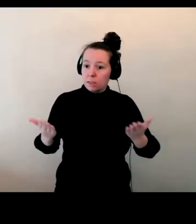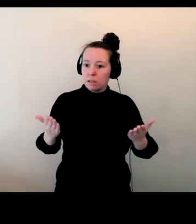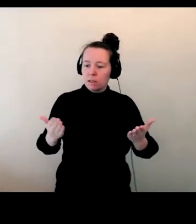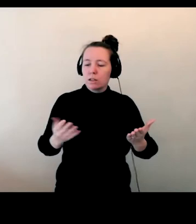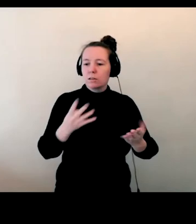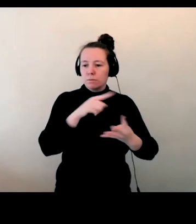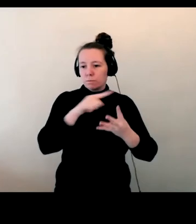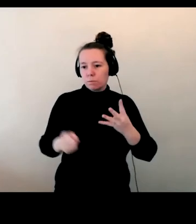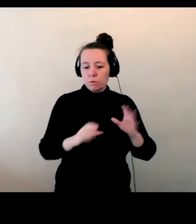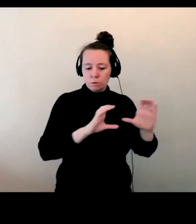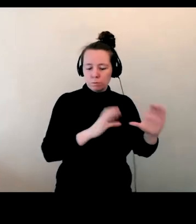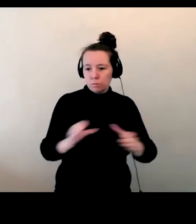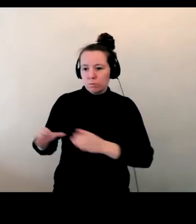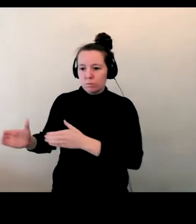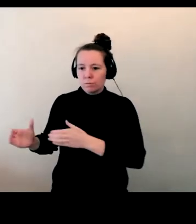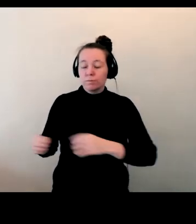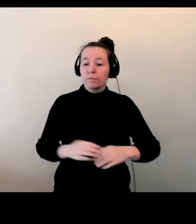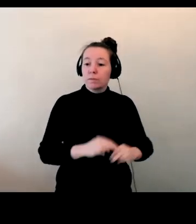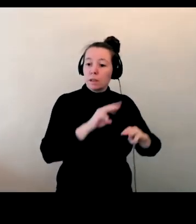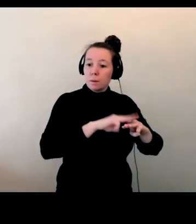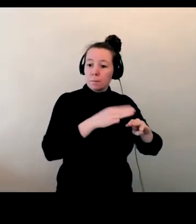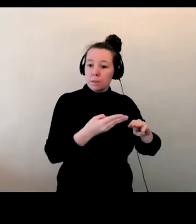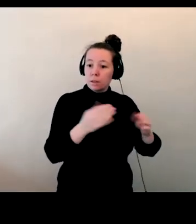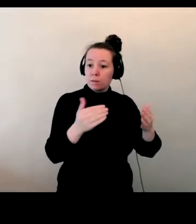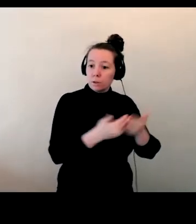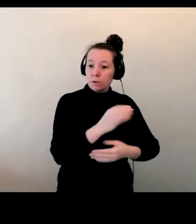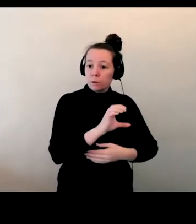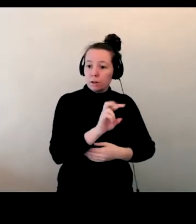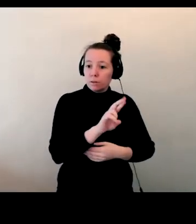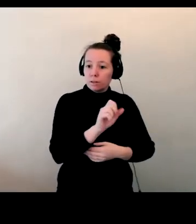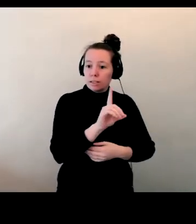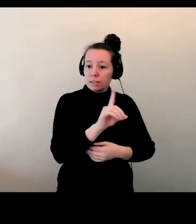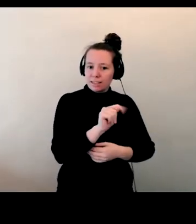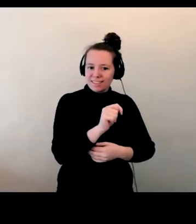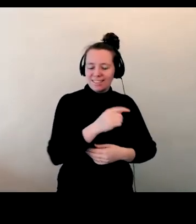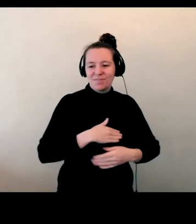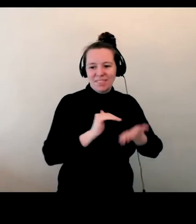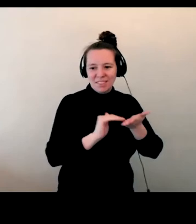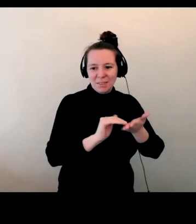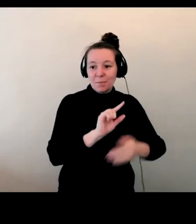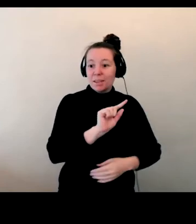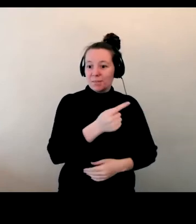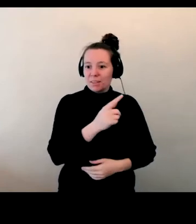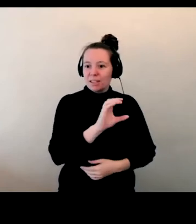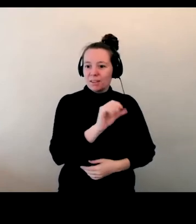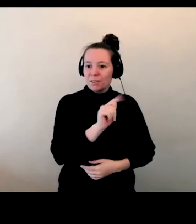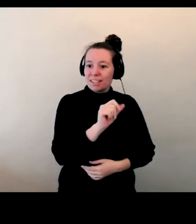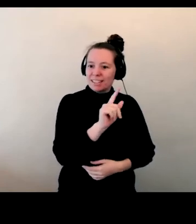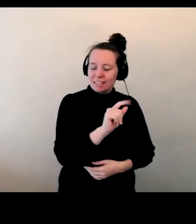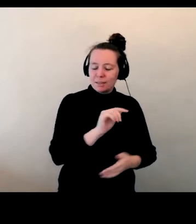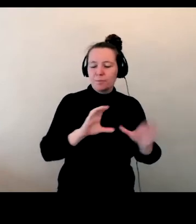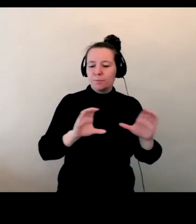territories of the original nations of the land, the Mississaugas of the First Credit of First Nation, the Anishinaabek,